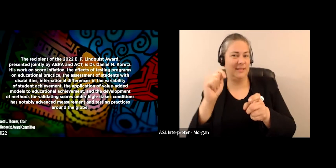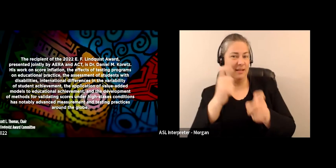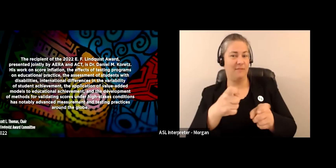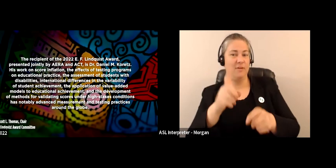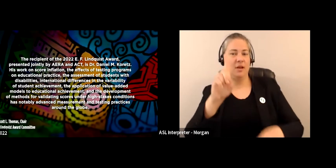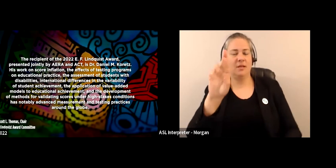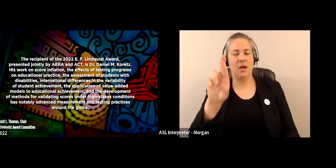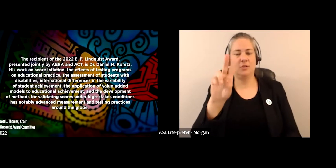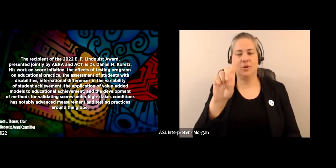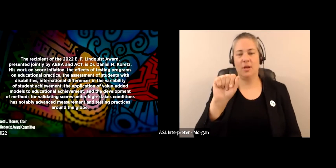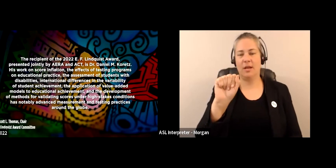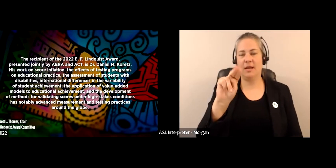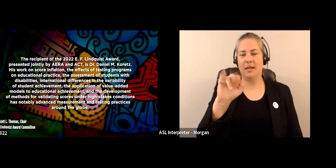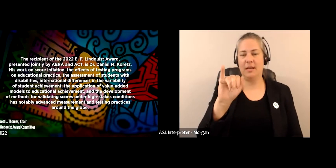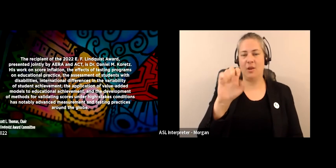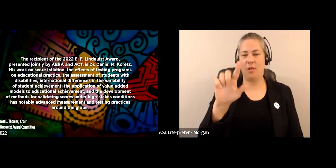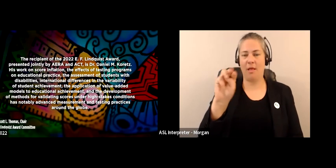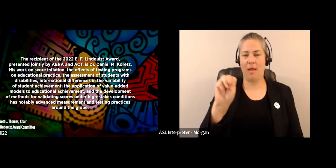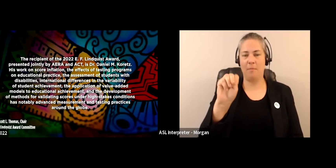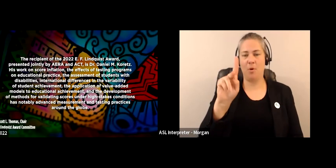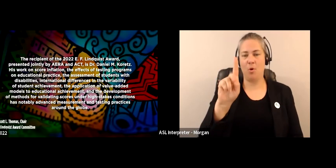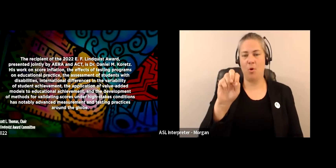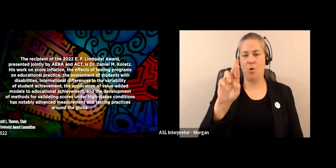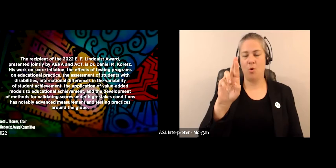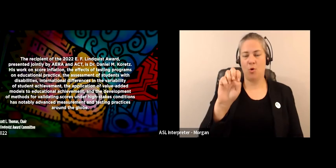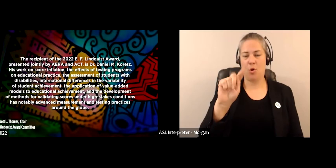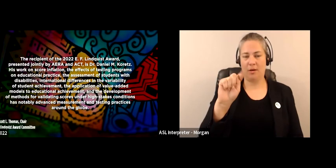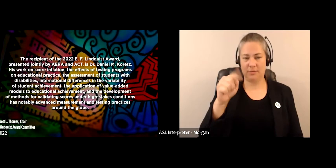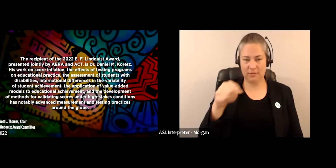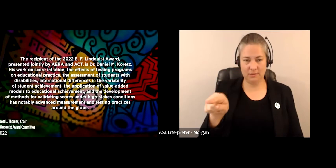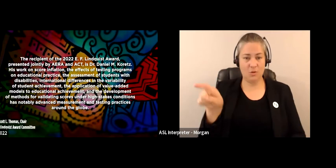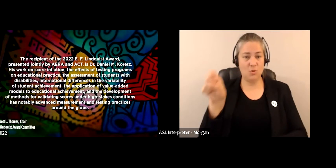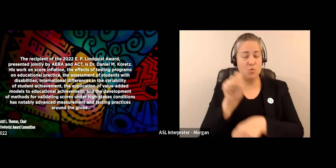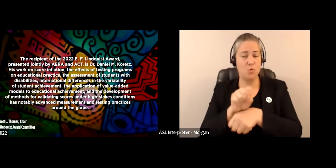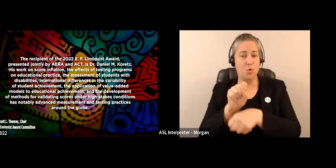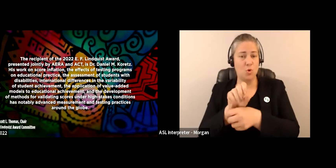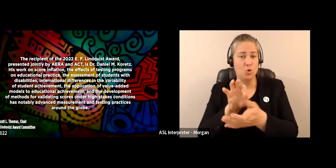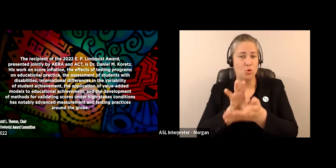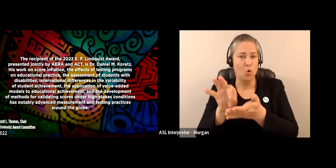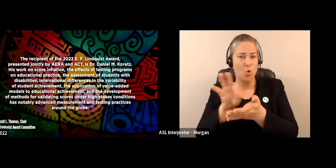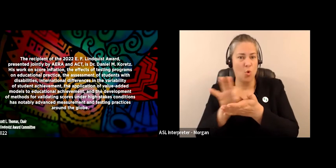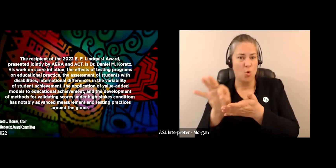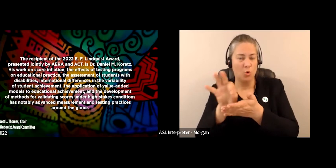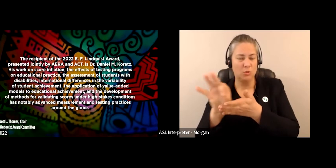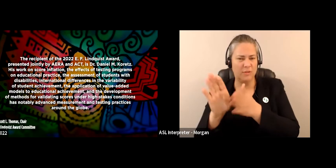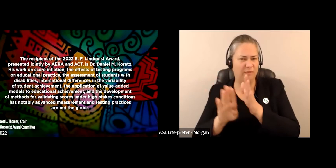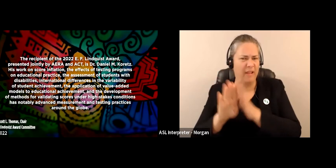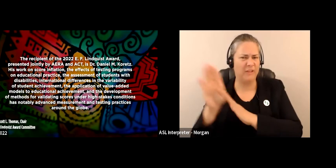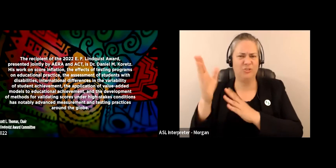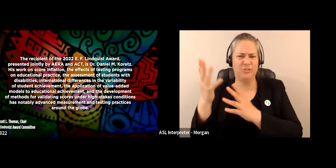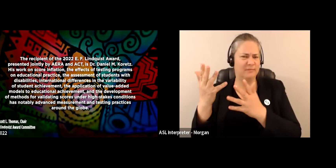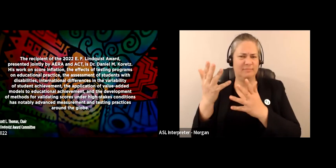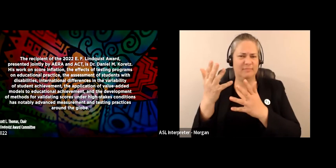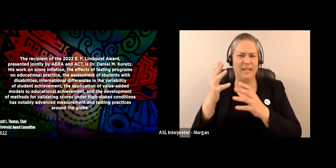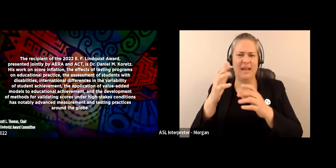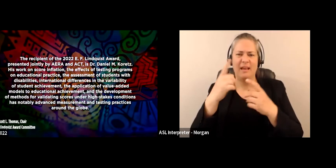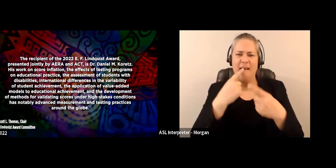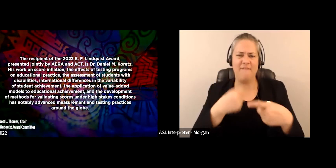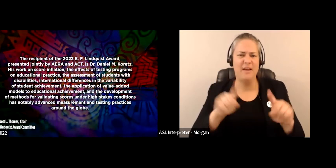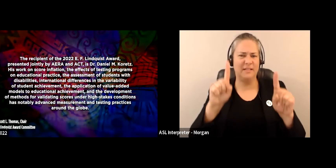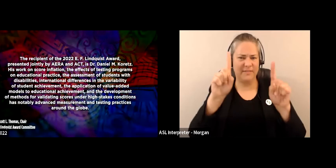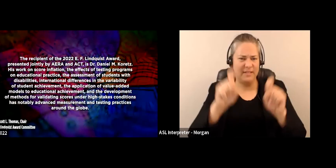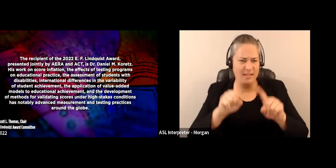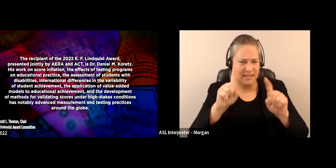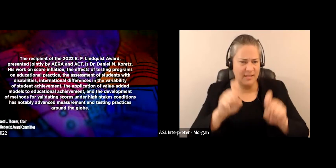M. Koretz. His work on score inflation, the effects of testing programs on educational practice, the assessment of students